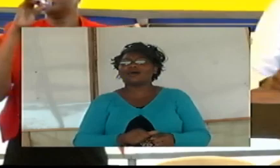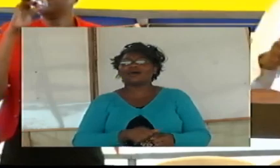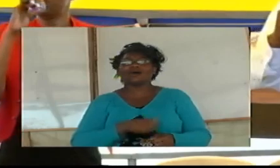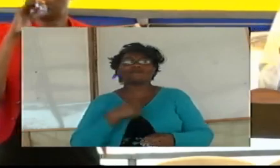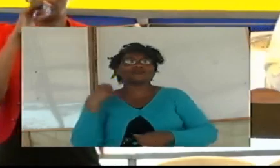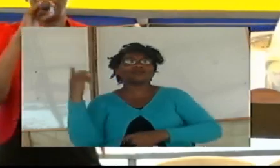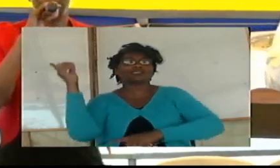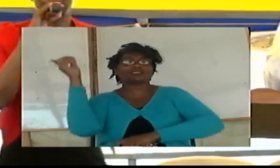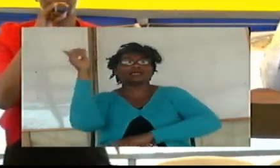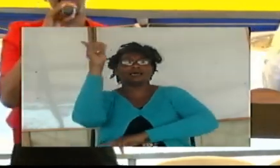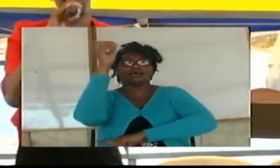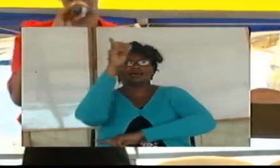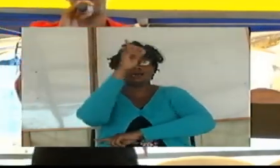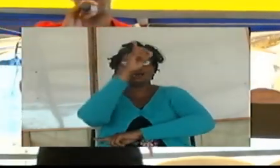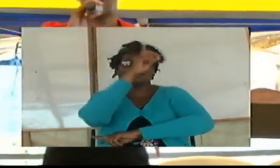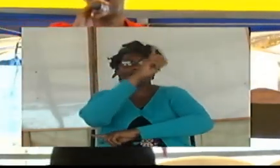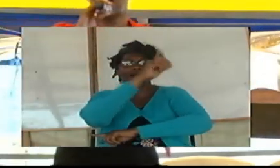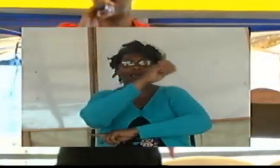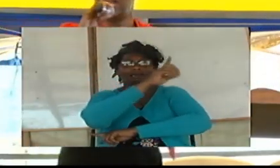every